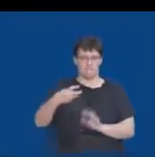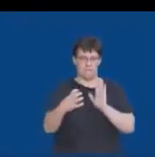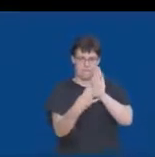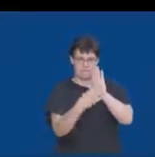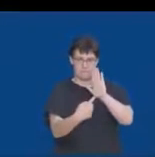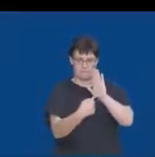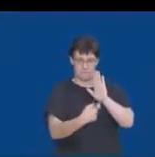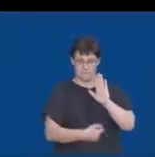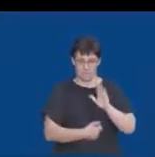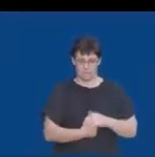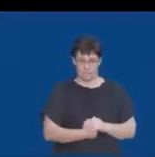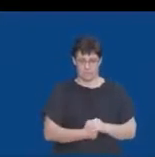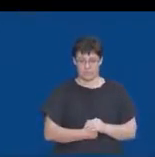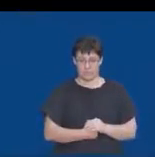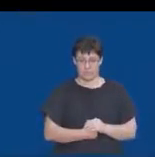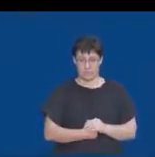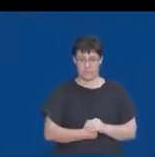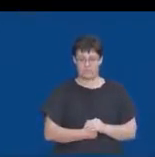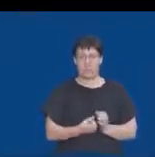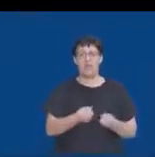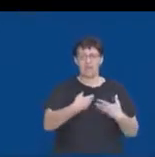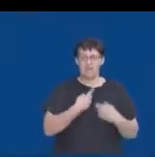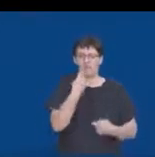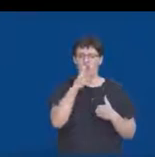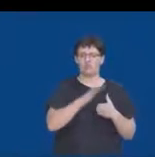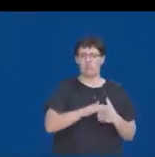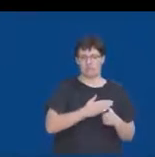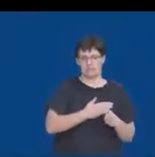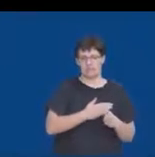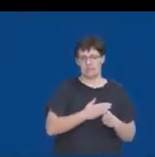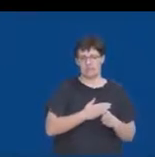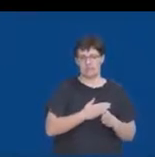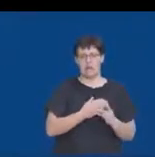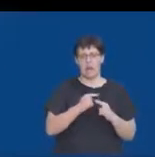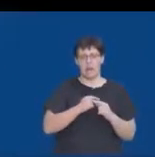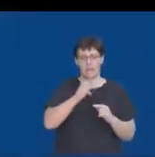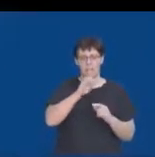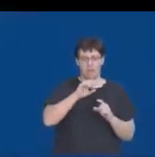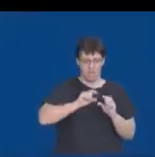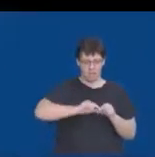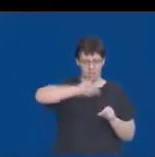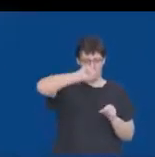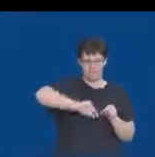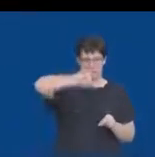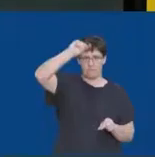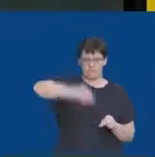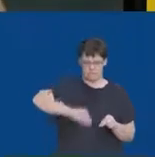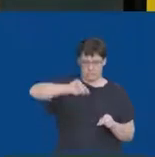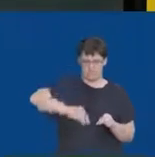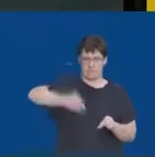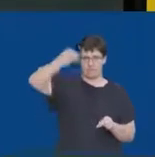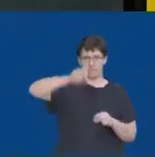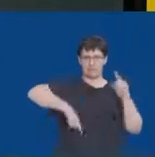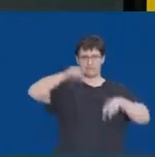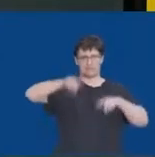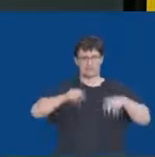Okay. So they want to know, give one reason for the different lengths of the bars for each graph.